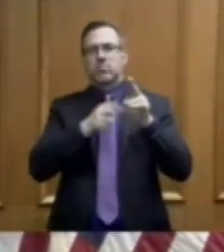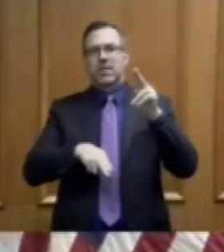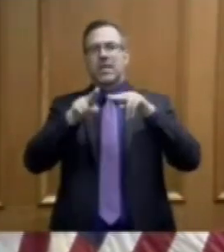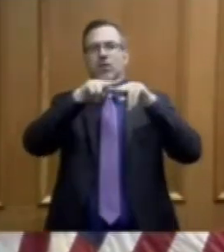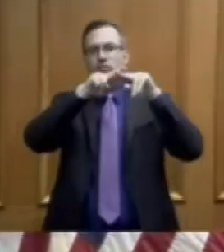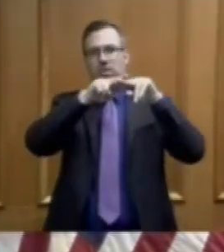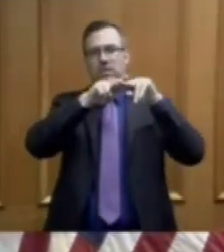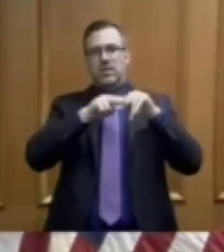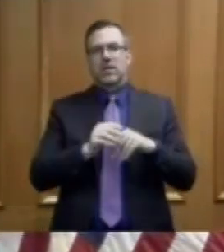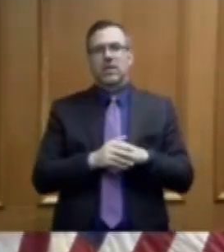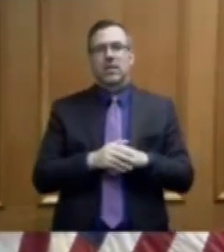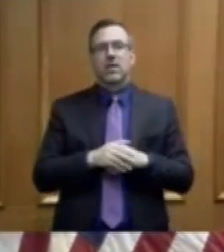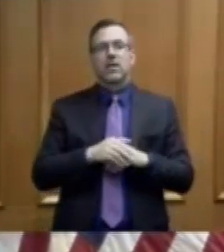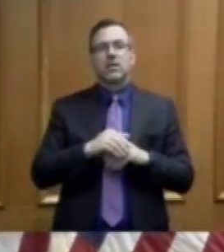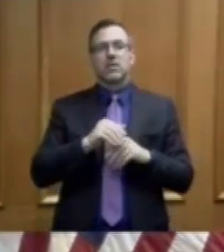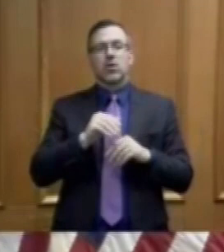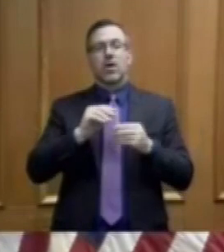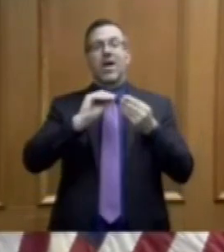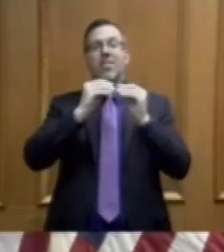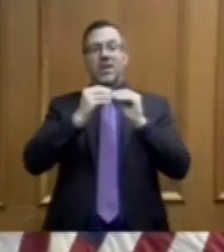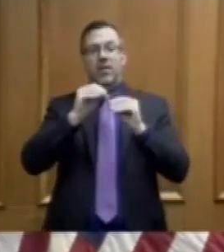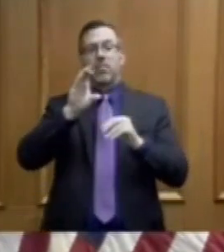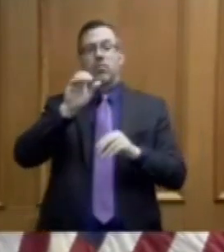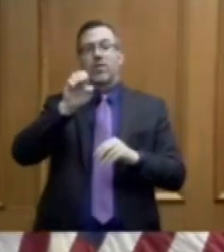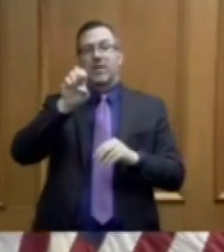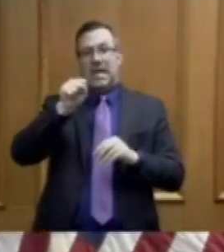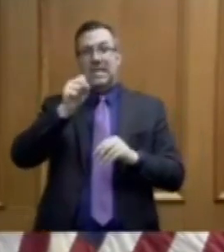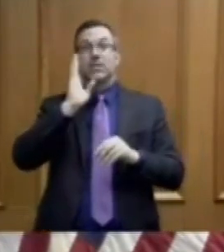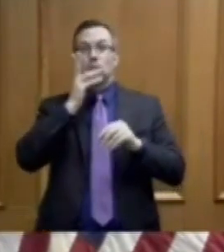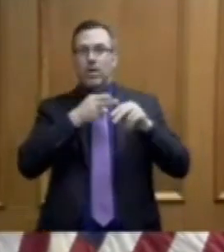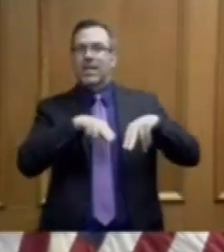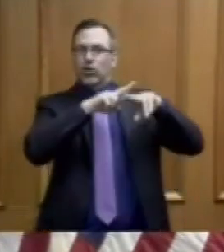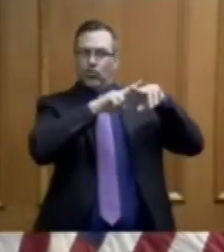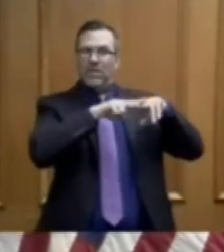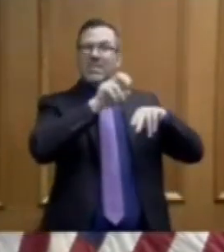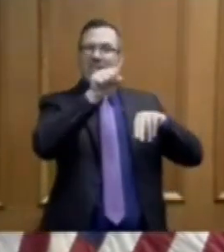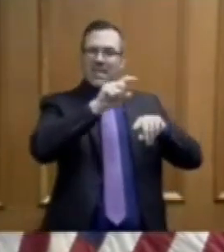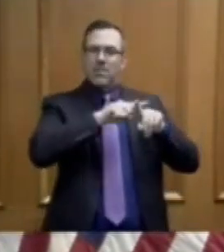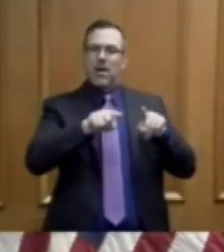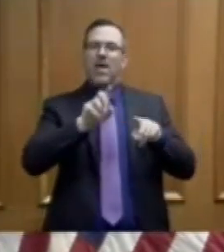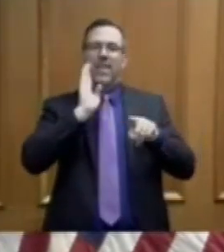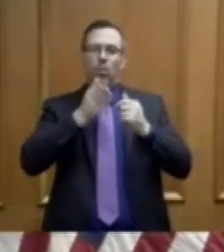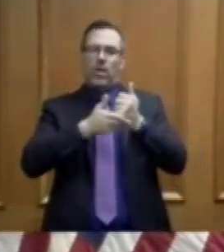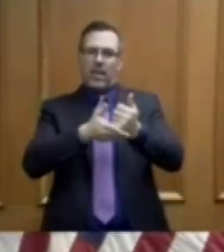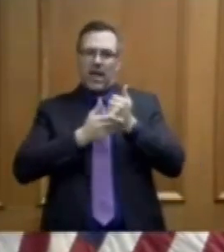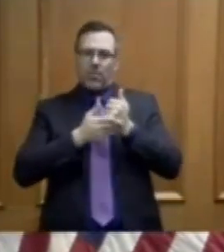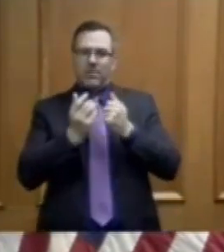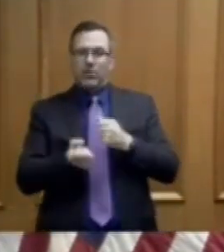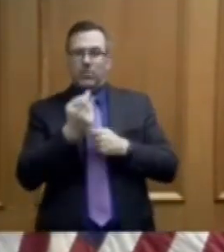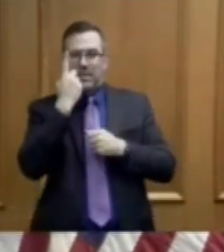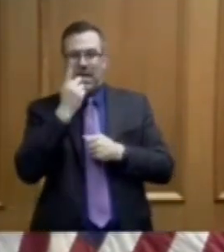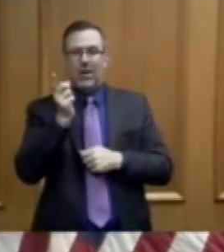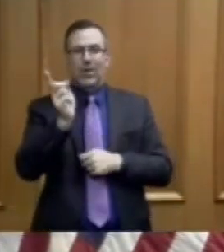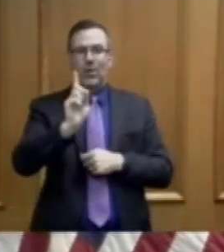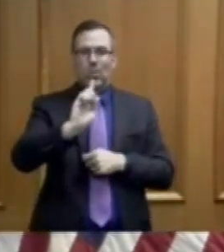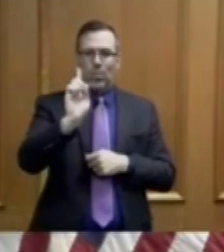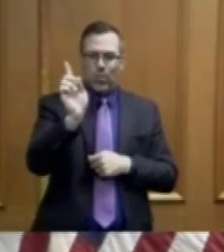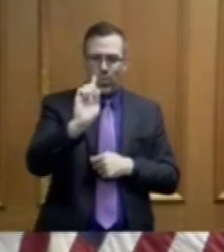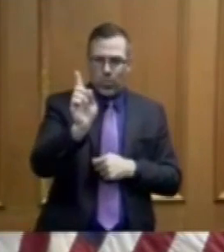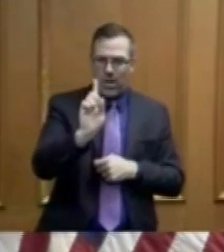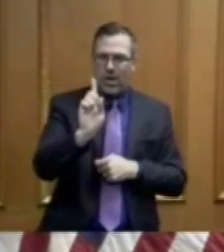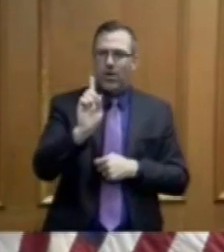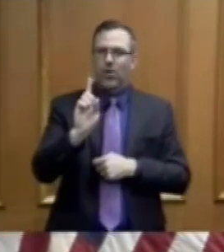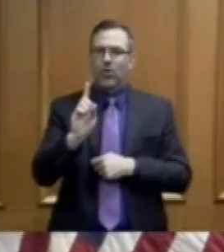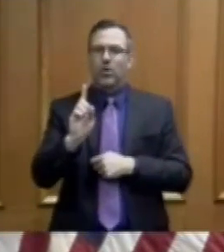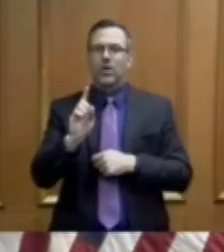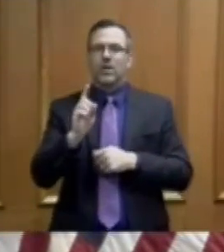our case number, but it'll also give us a lot better picture about where the most important places to focus